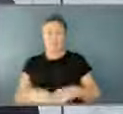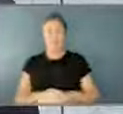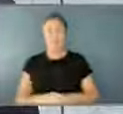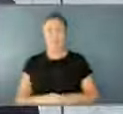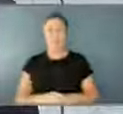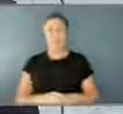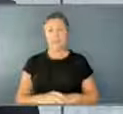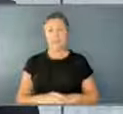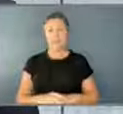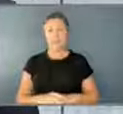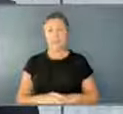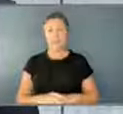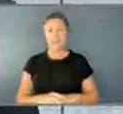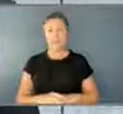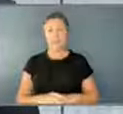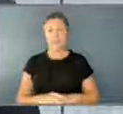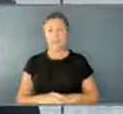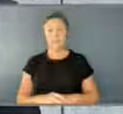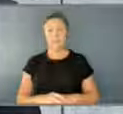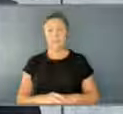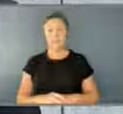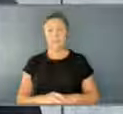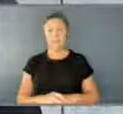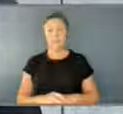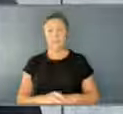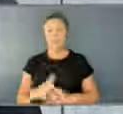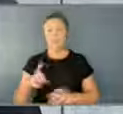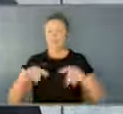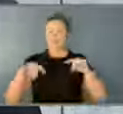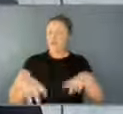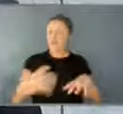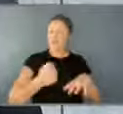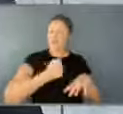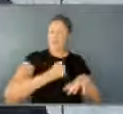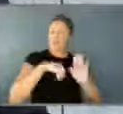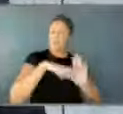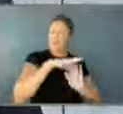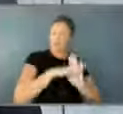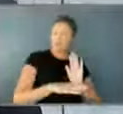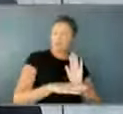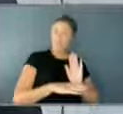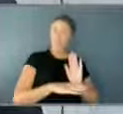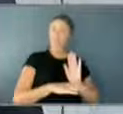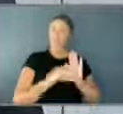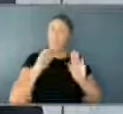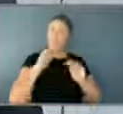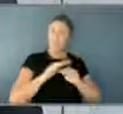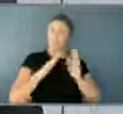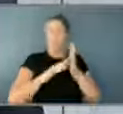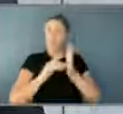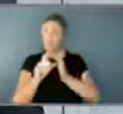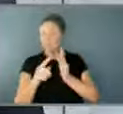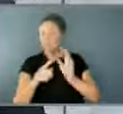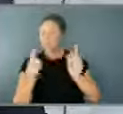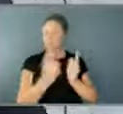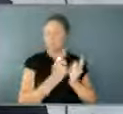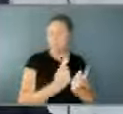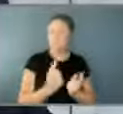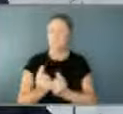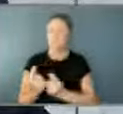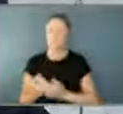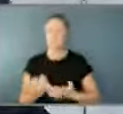that Australia sets the rules for how these things operate, and I was very clear about how I saw this playing out. Will they